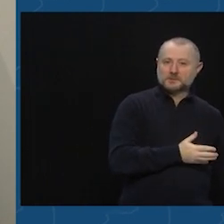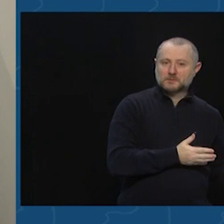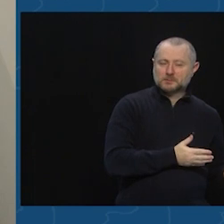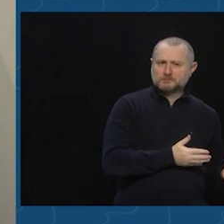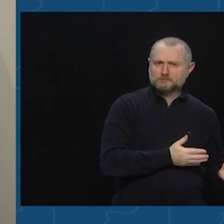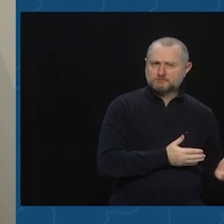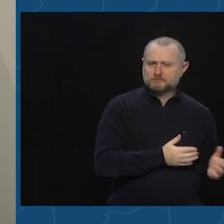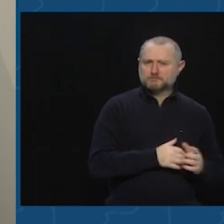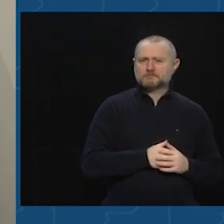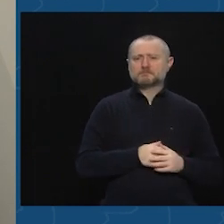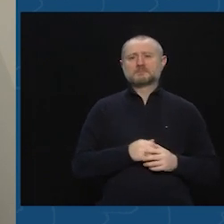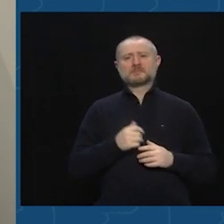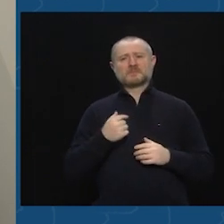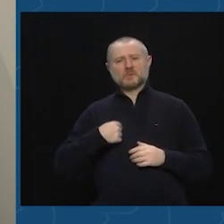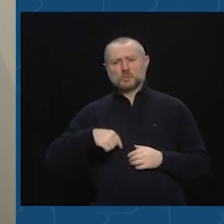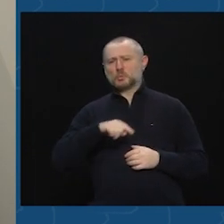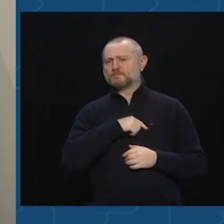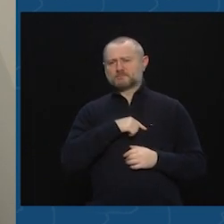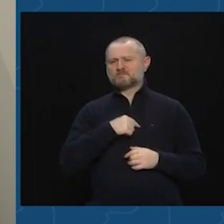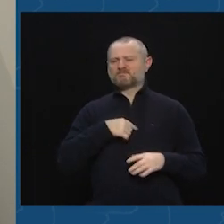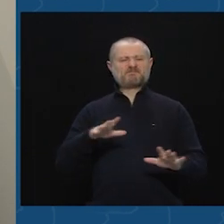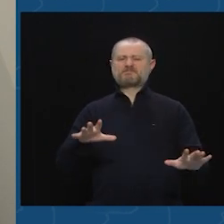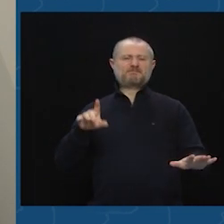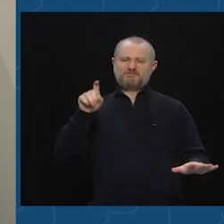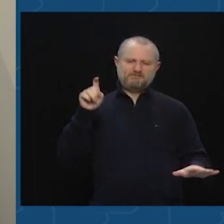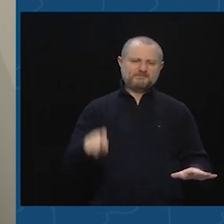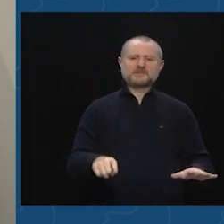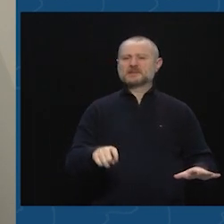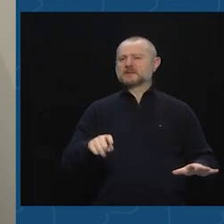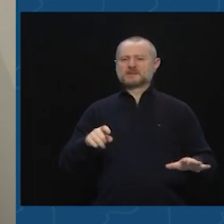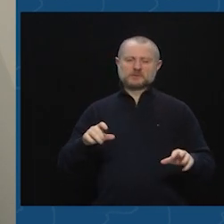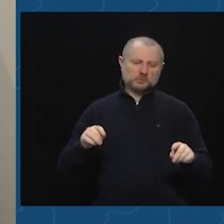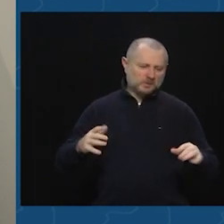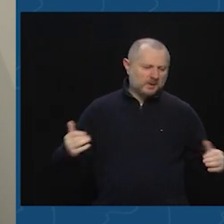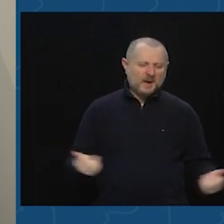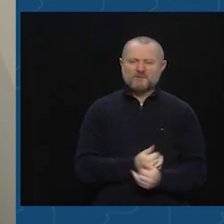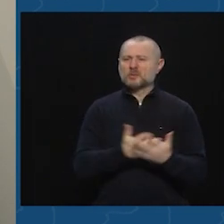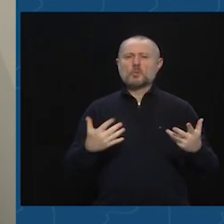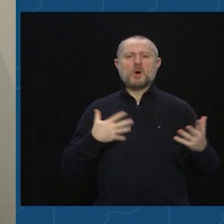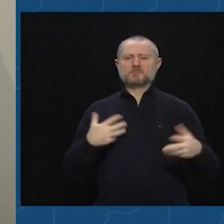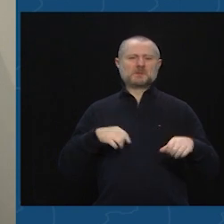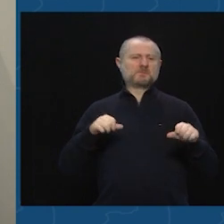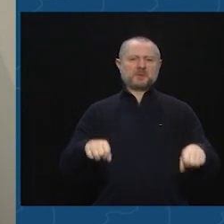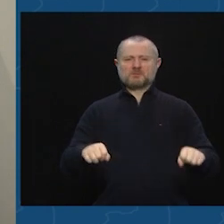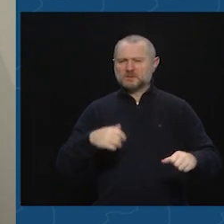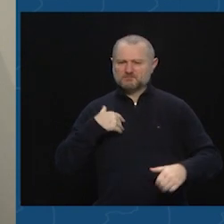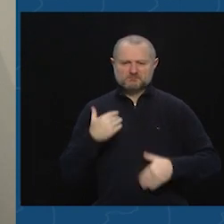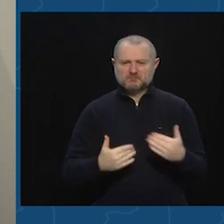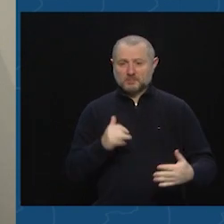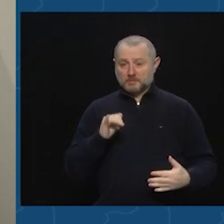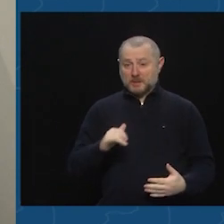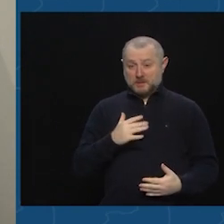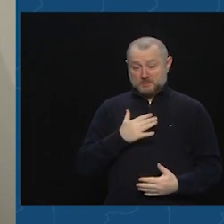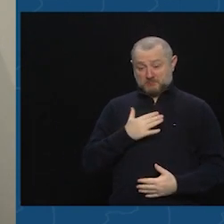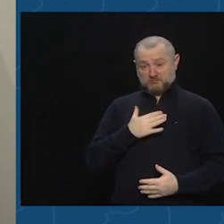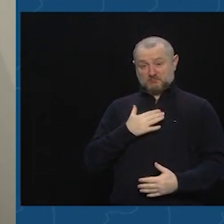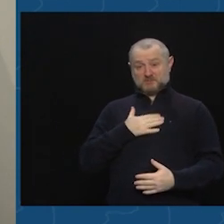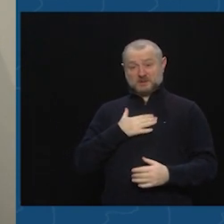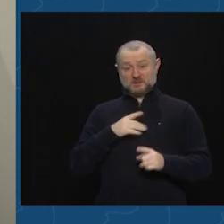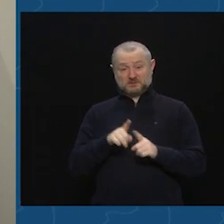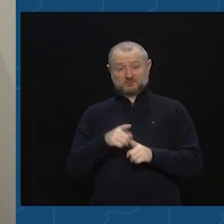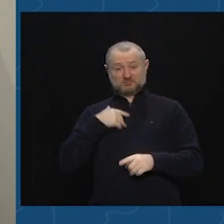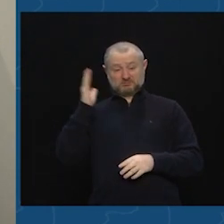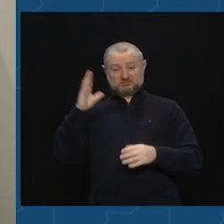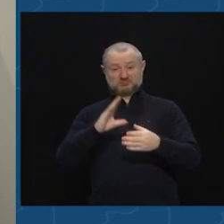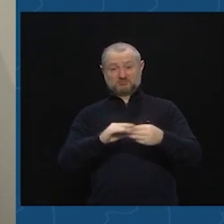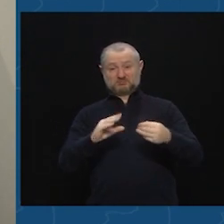are compelled to do everything we possibly can. And that is why in my State of the State address, which occurred on January